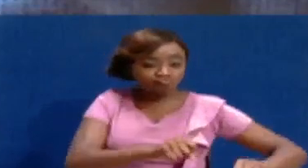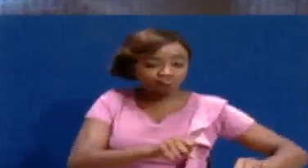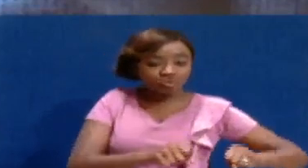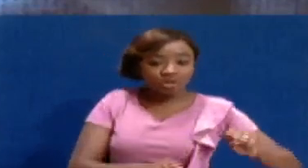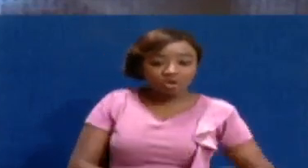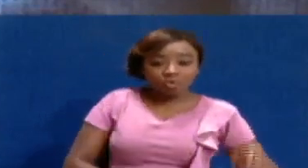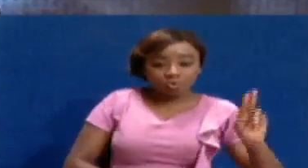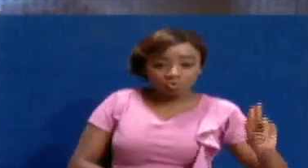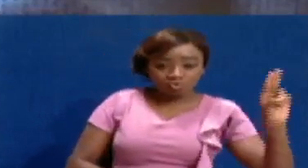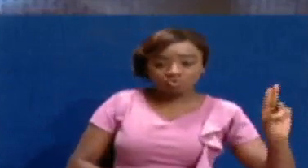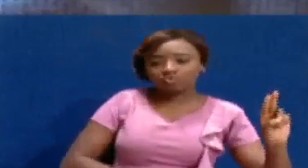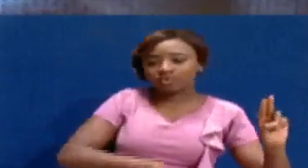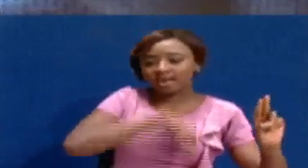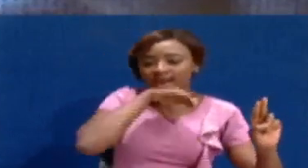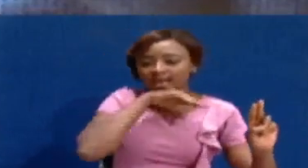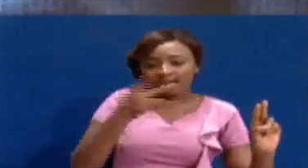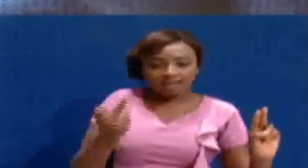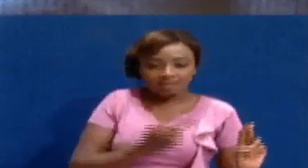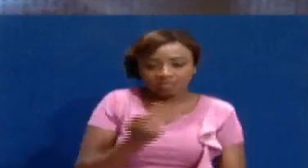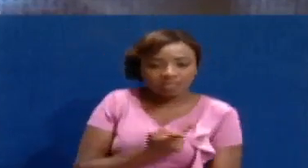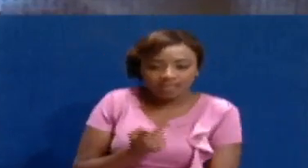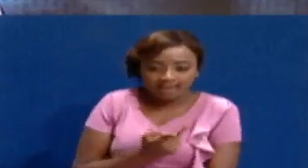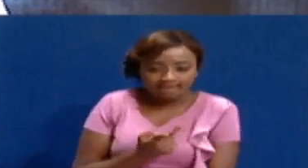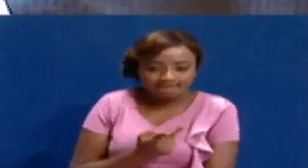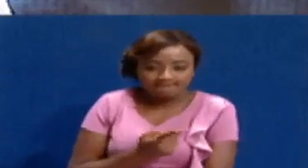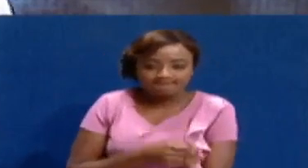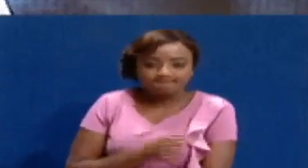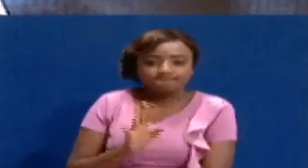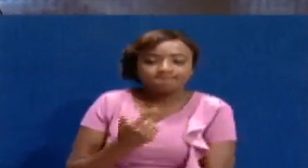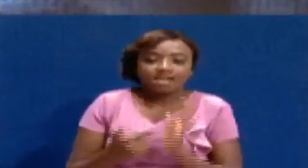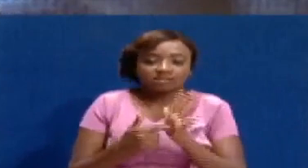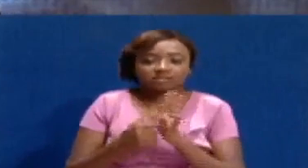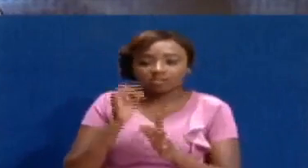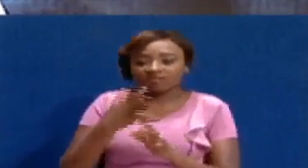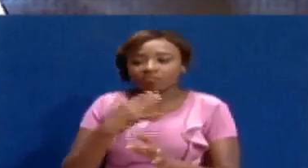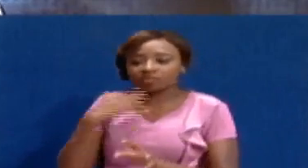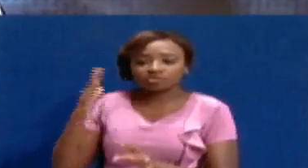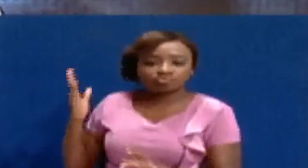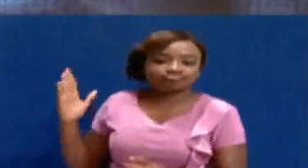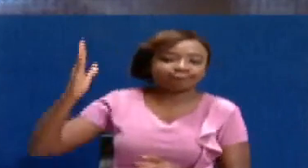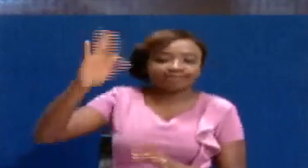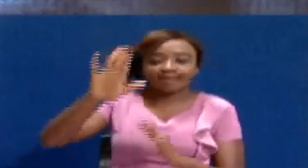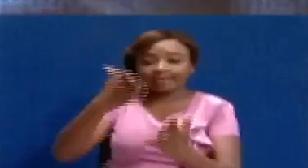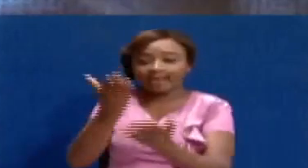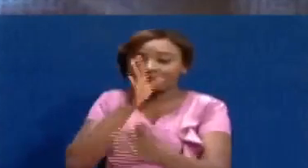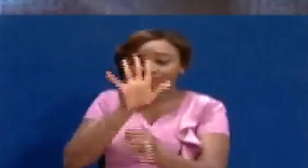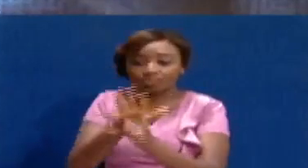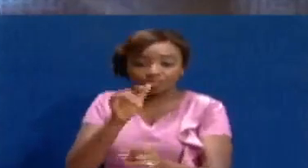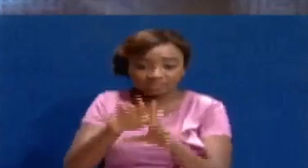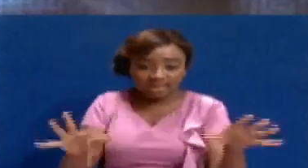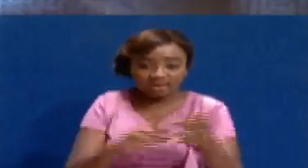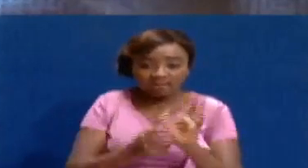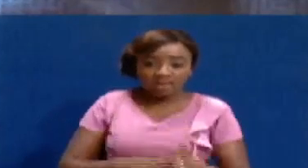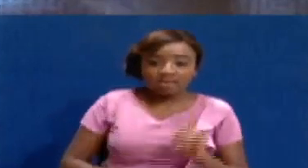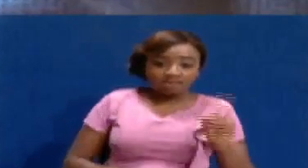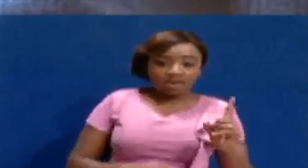Kenyatta and former Prime Minister Raila Odinga. In the case for a straight line to Canaan, the President and the former